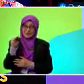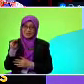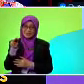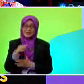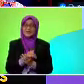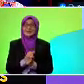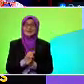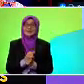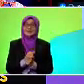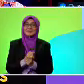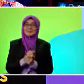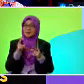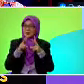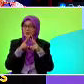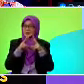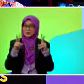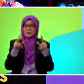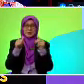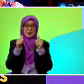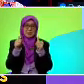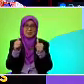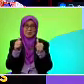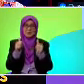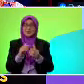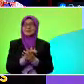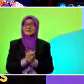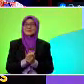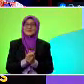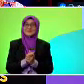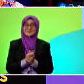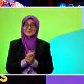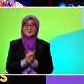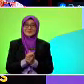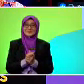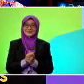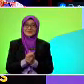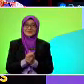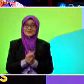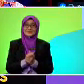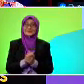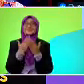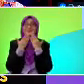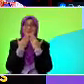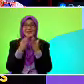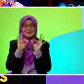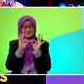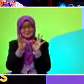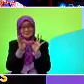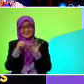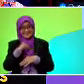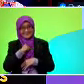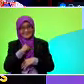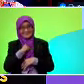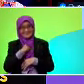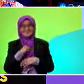giving such an outstanding performance. And thank you so much again to our sign language interpreter, Teacher